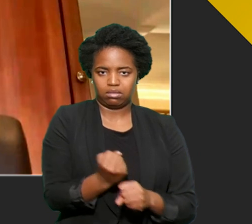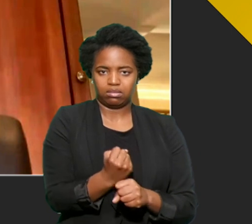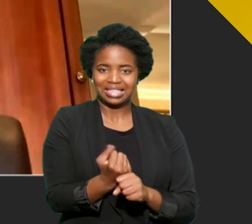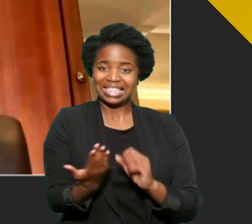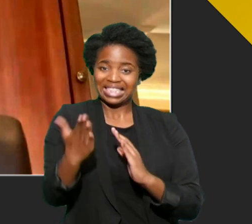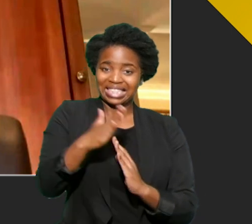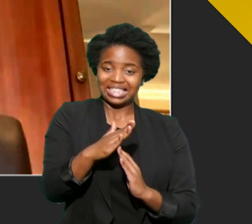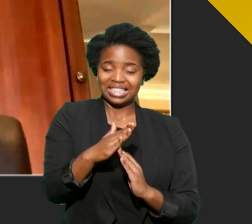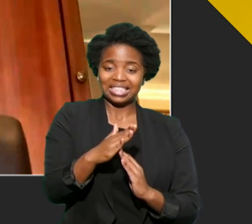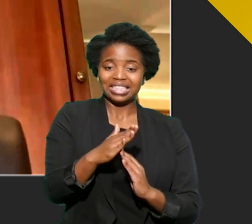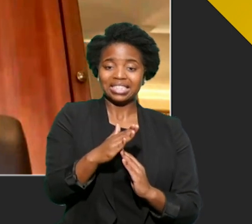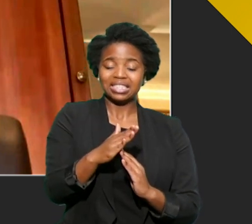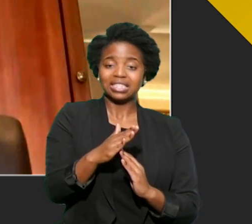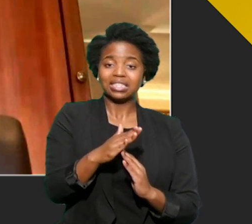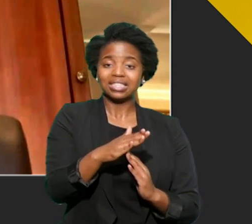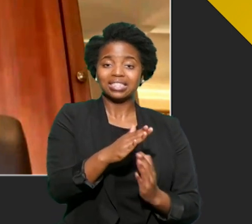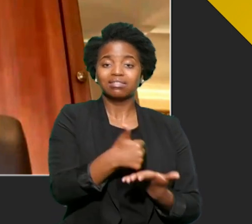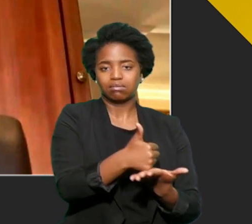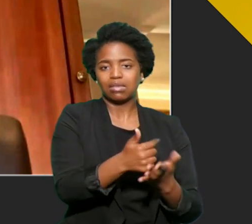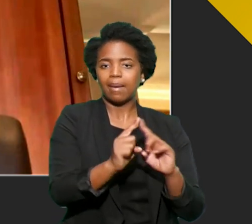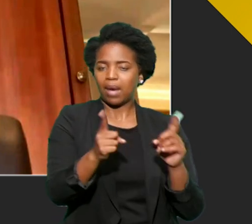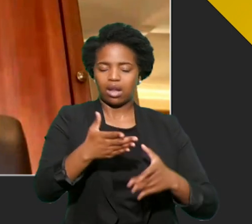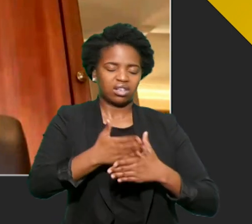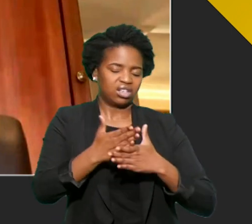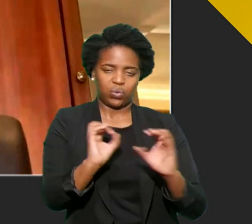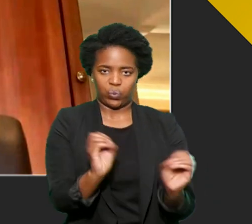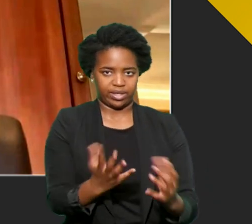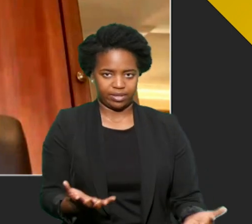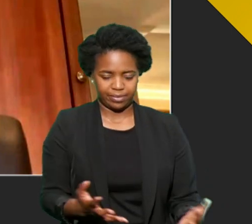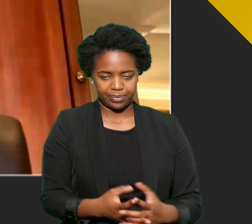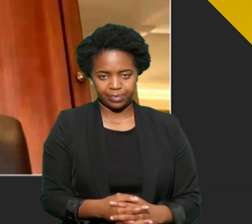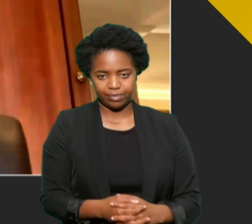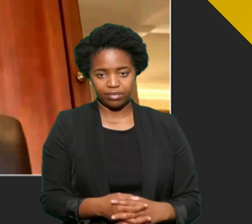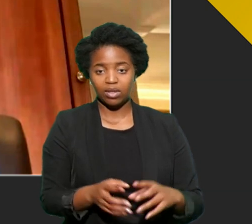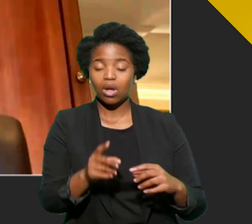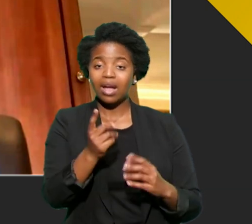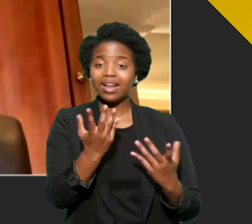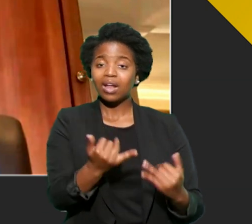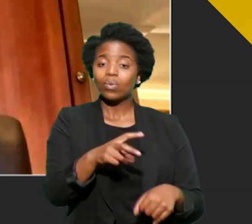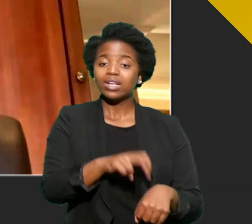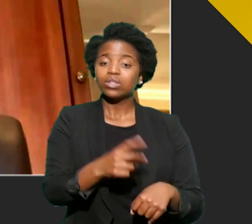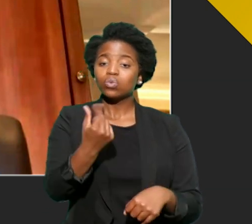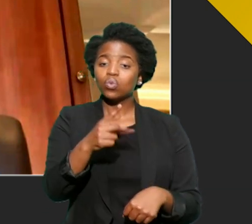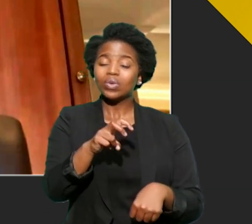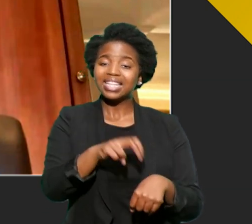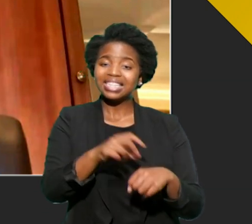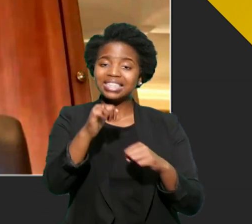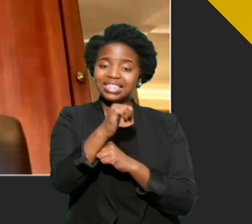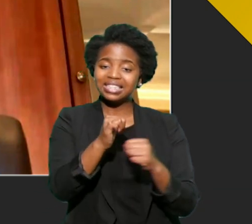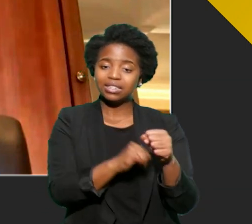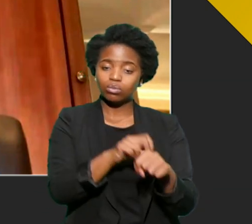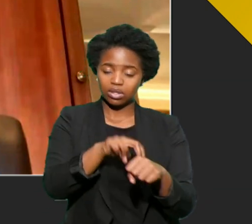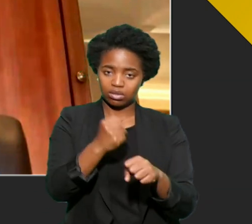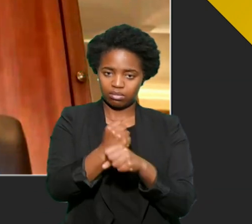were financed by that. But unfortunately, that has not worked. So what we need to do is to make these systems work.